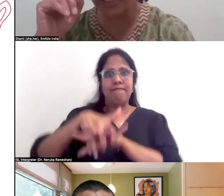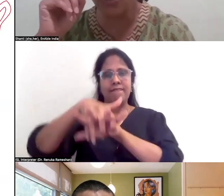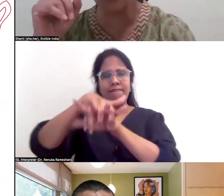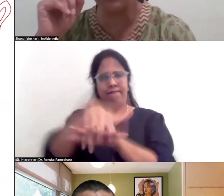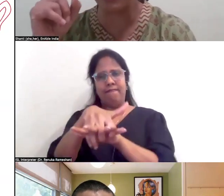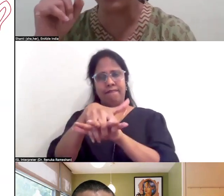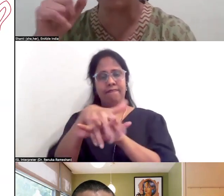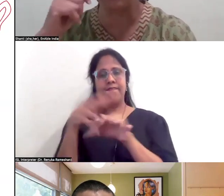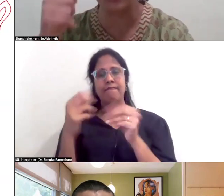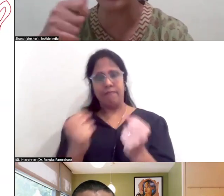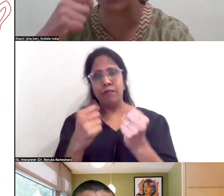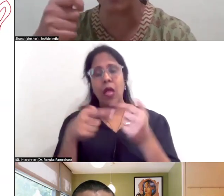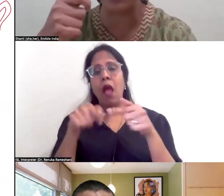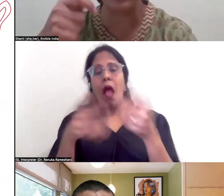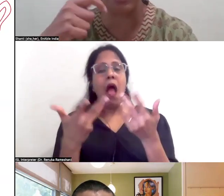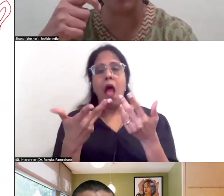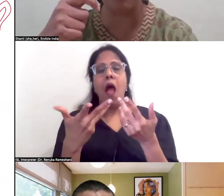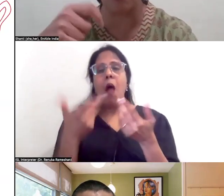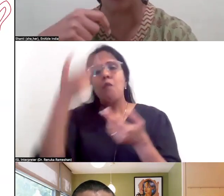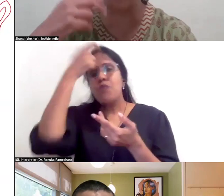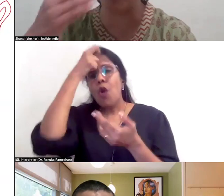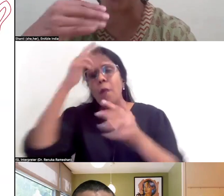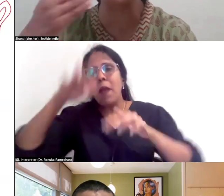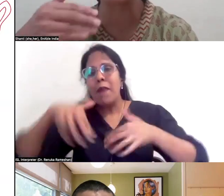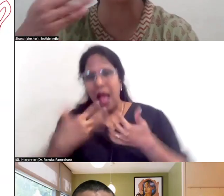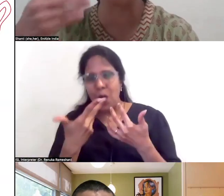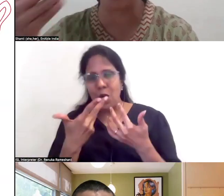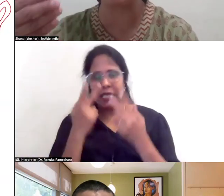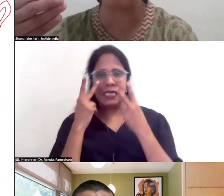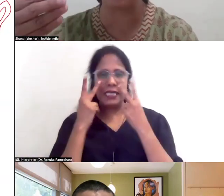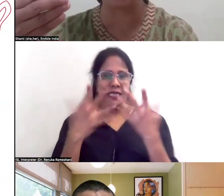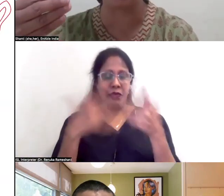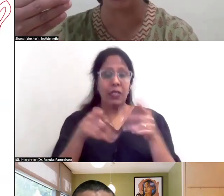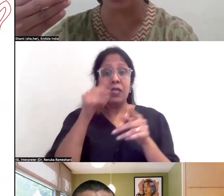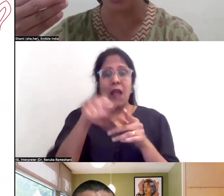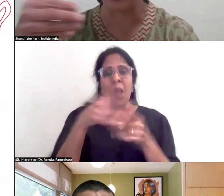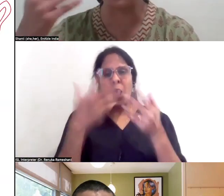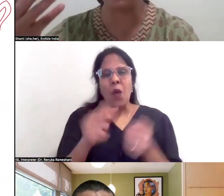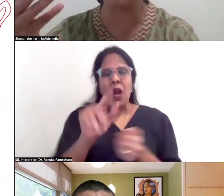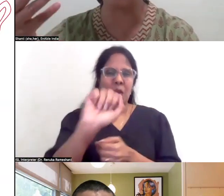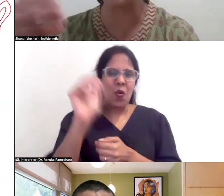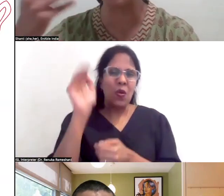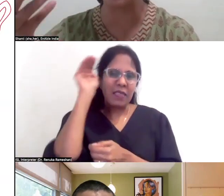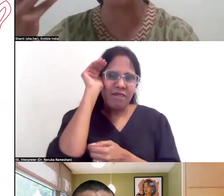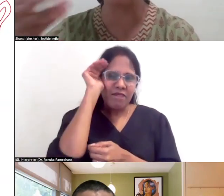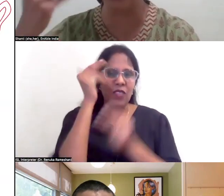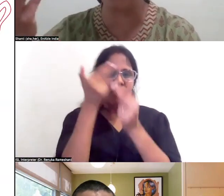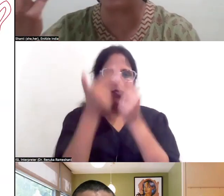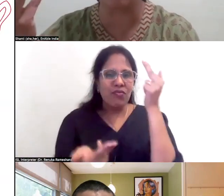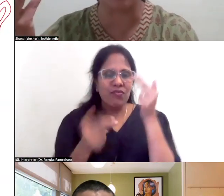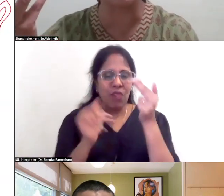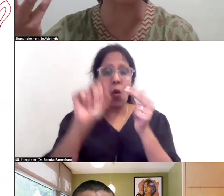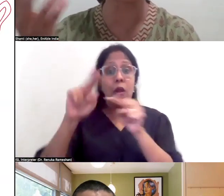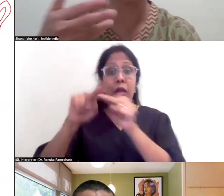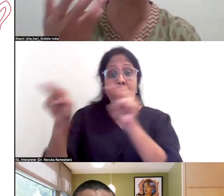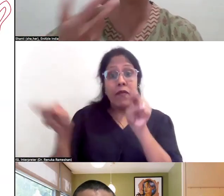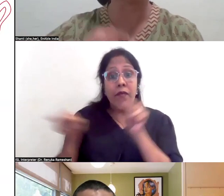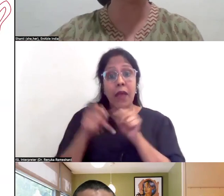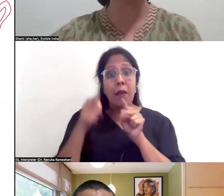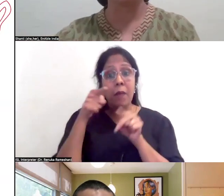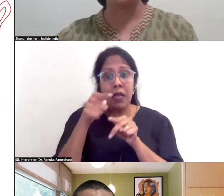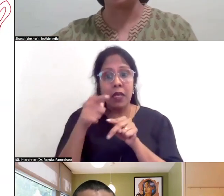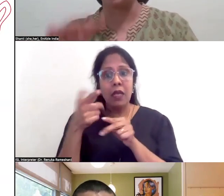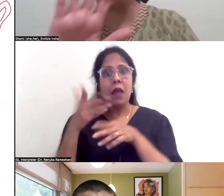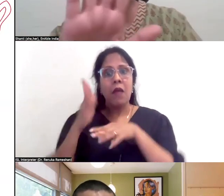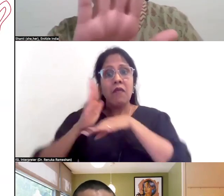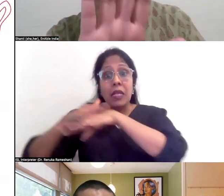your own case, if you can just explain a little bit more of the process that your family went through and with respect to the mental models,